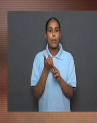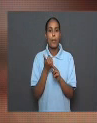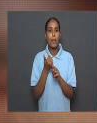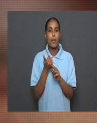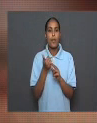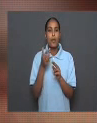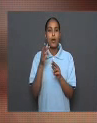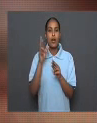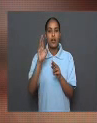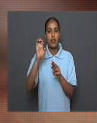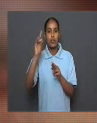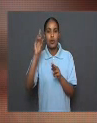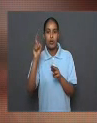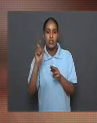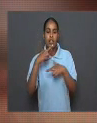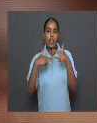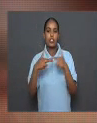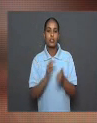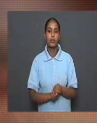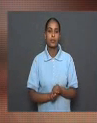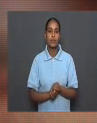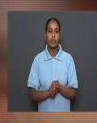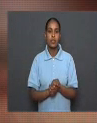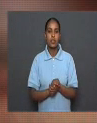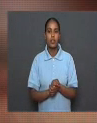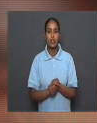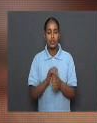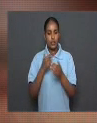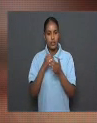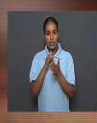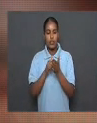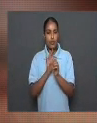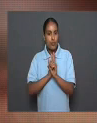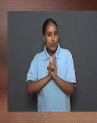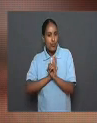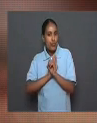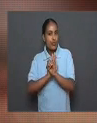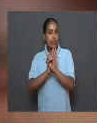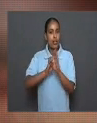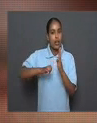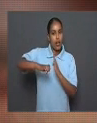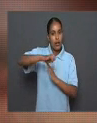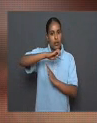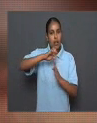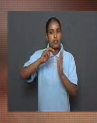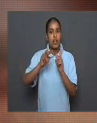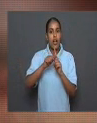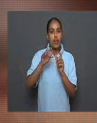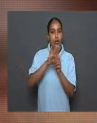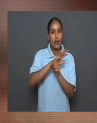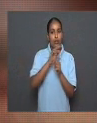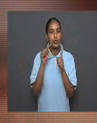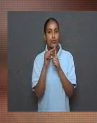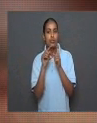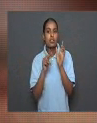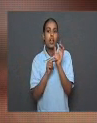the redox reaction. It pushes the electrons from the anode to